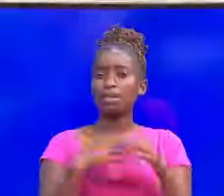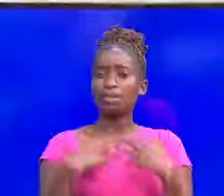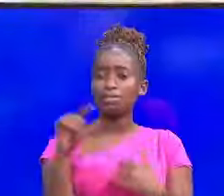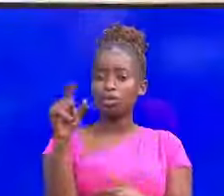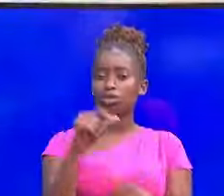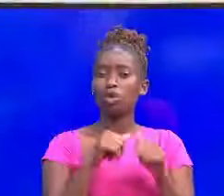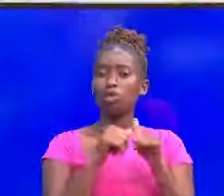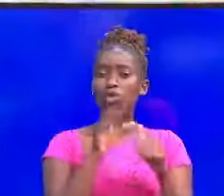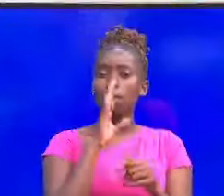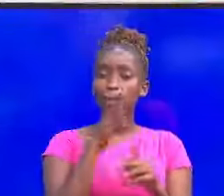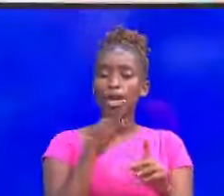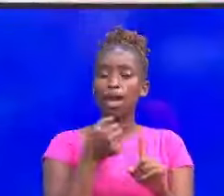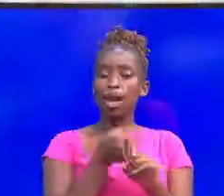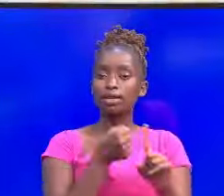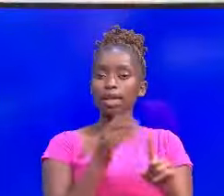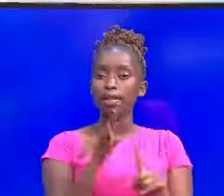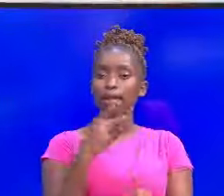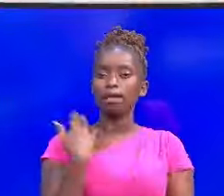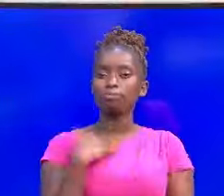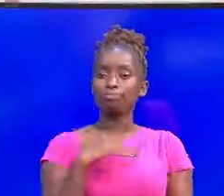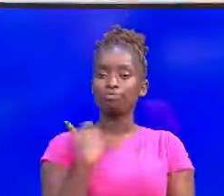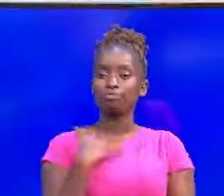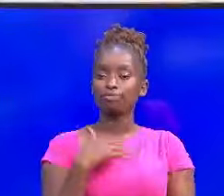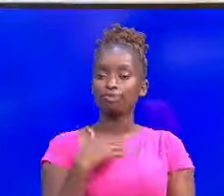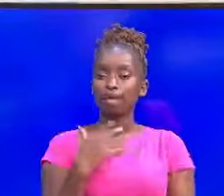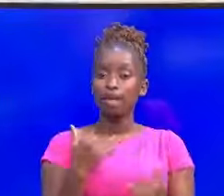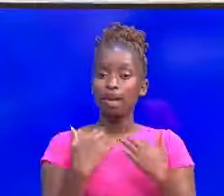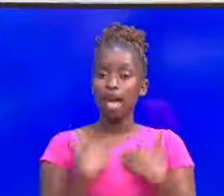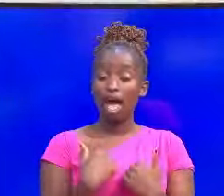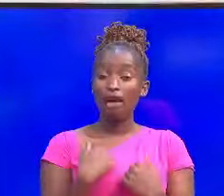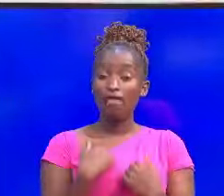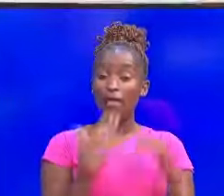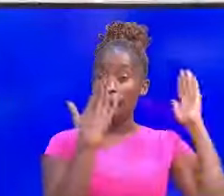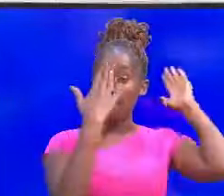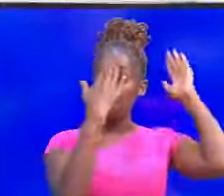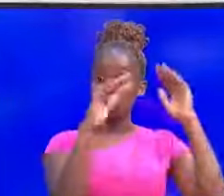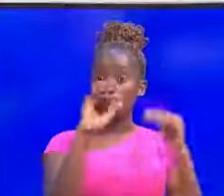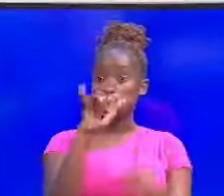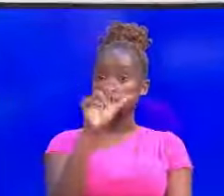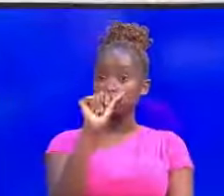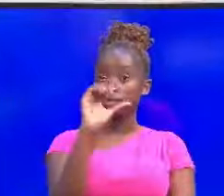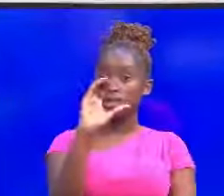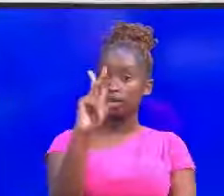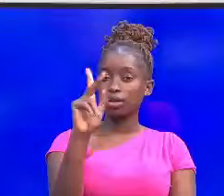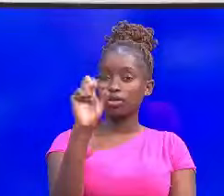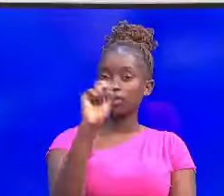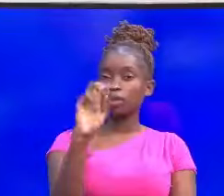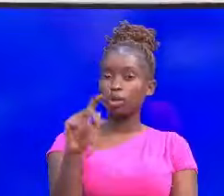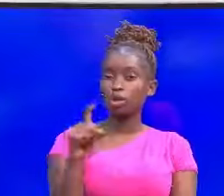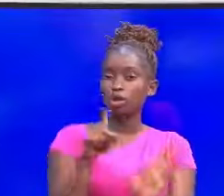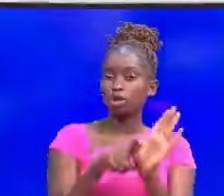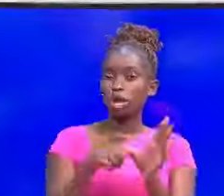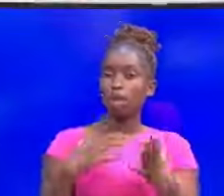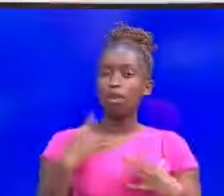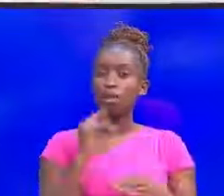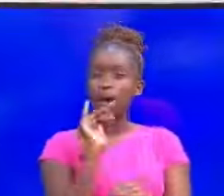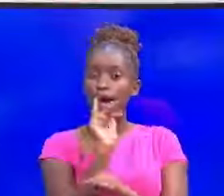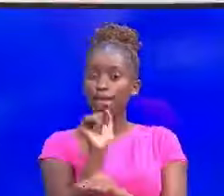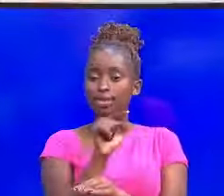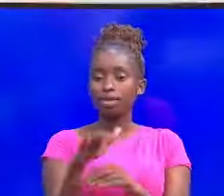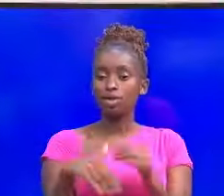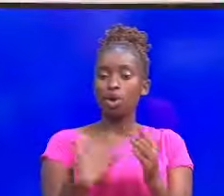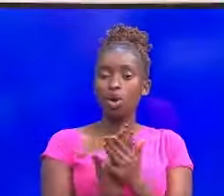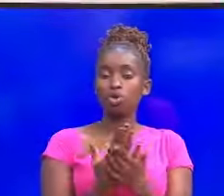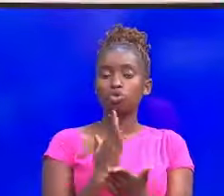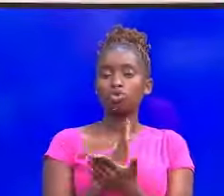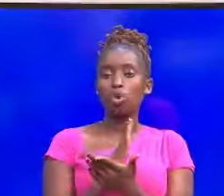terrorized by bandits. The head of the Anglican Church in Kenya, Archbishop Jackson Ole Sapit, joining the fray of those asking the president to drop the